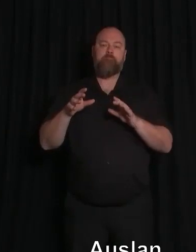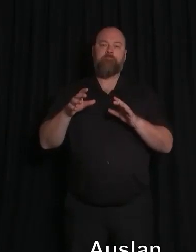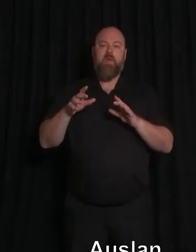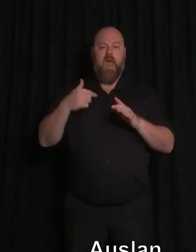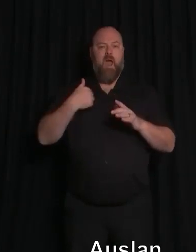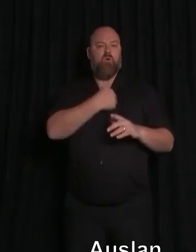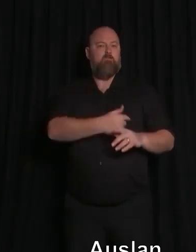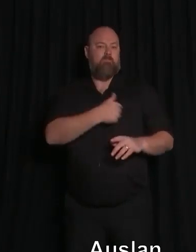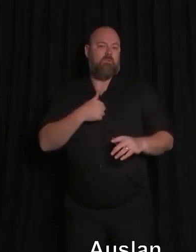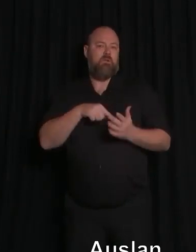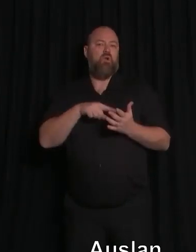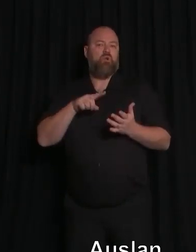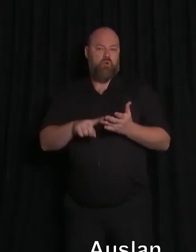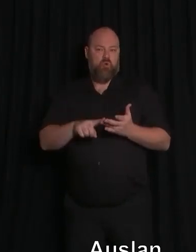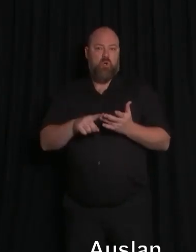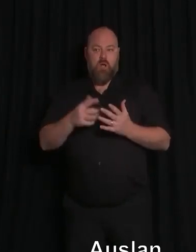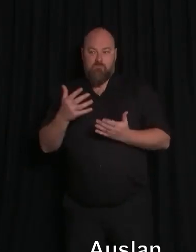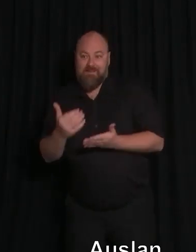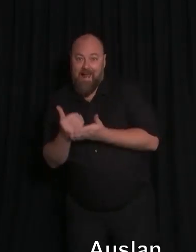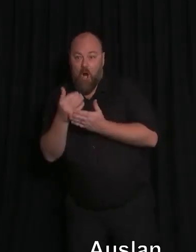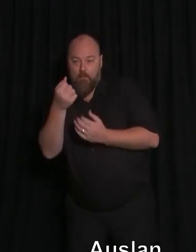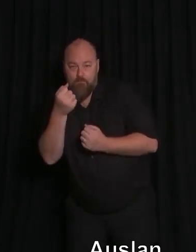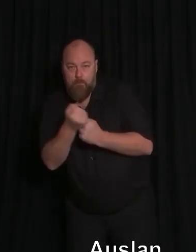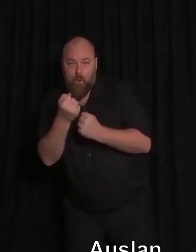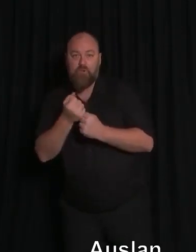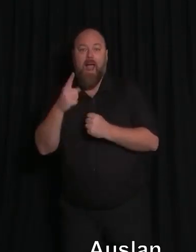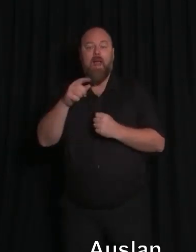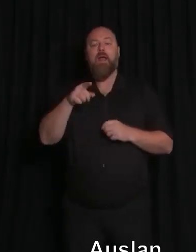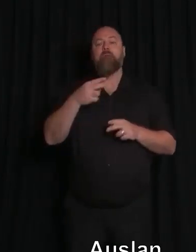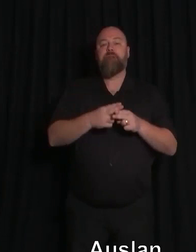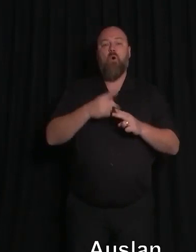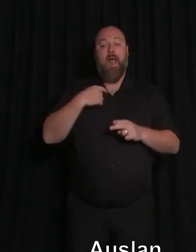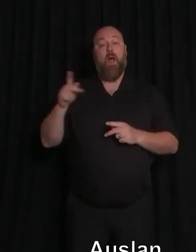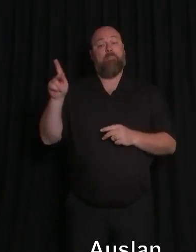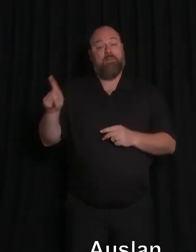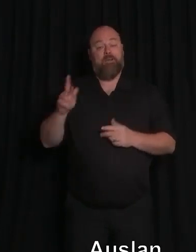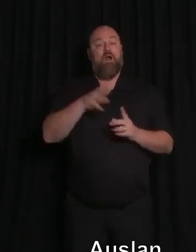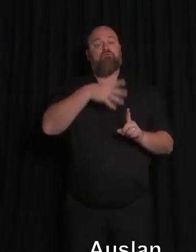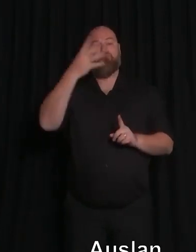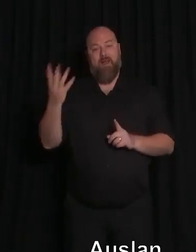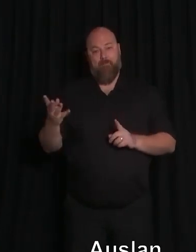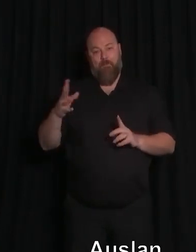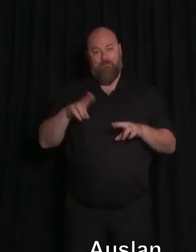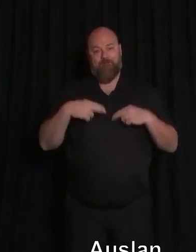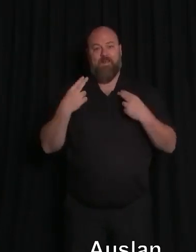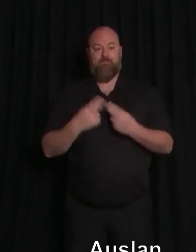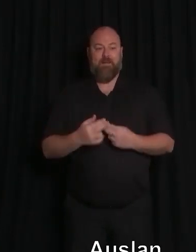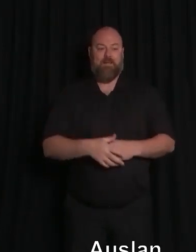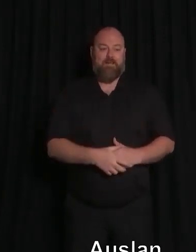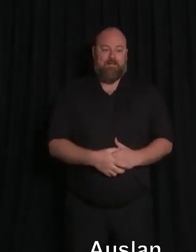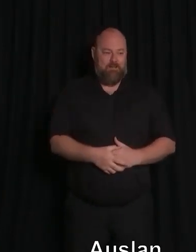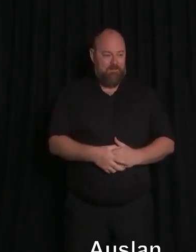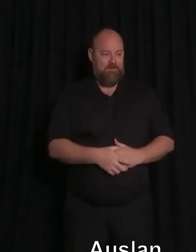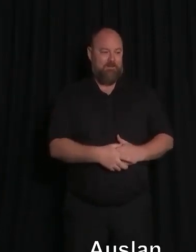the promotion of, and the support for our Pacifica Rainbow family. And I do so from a base of